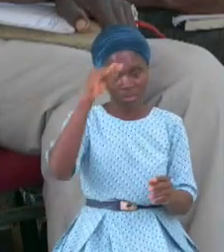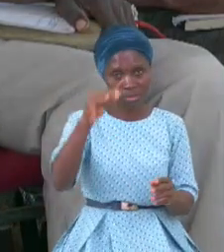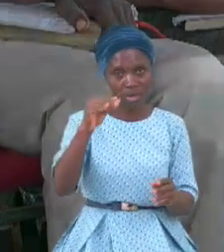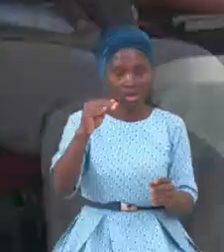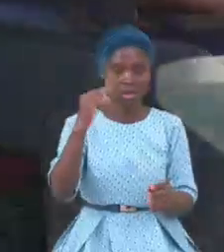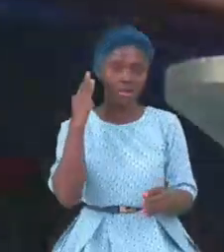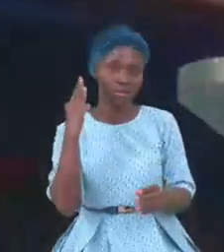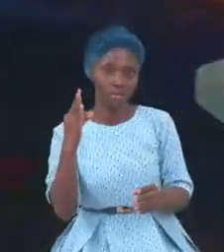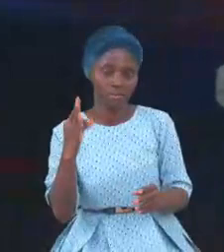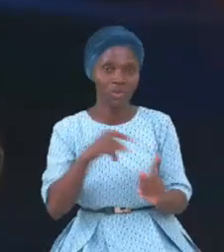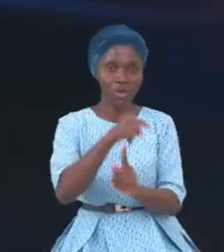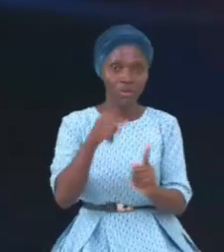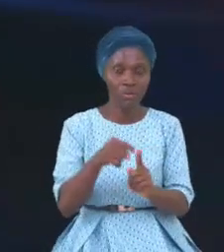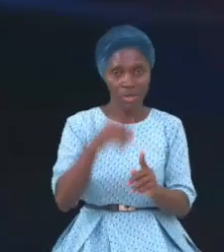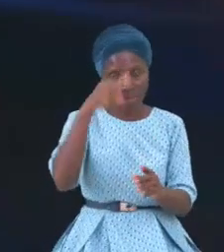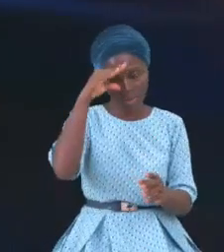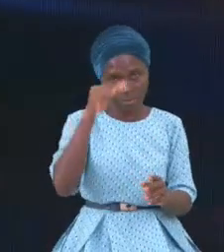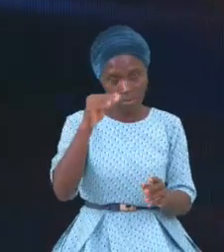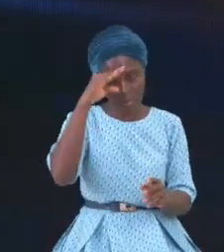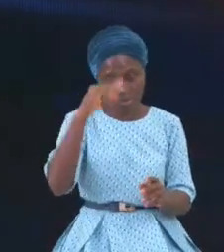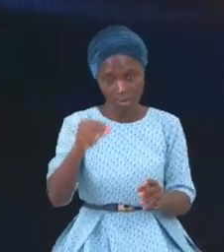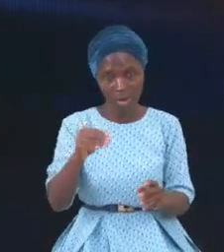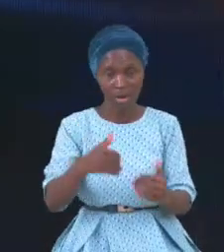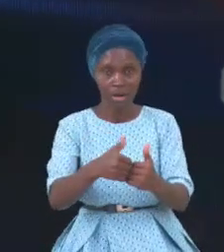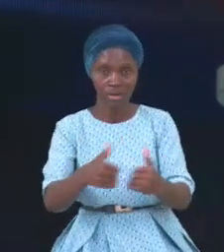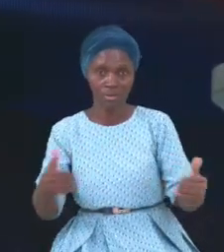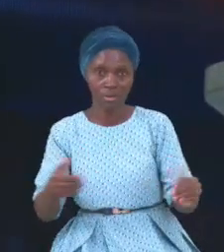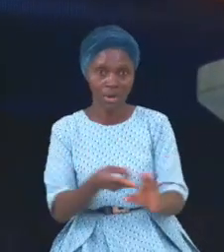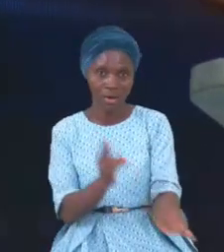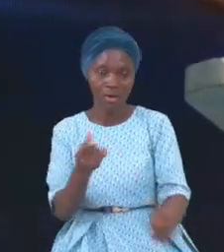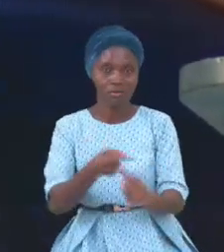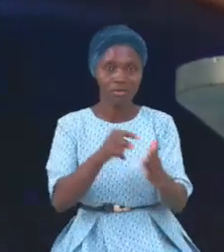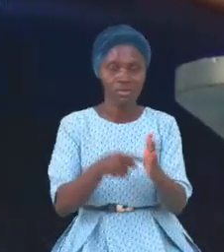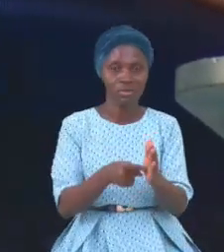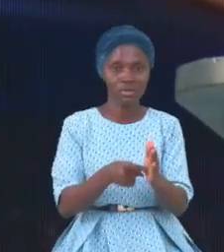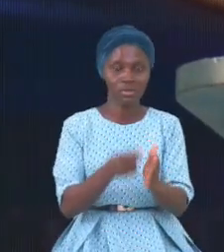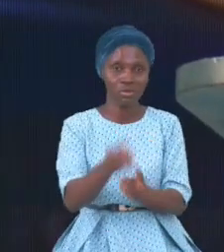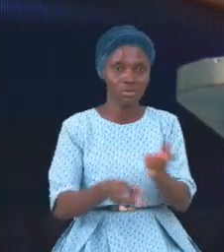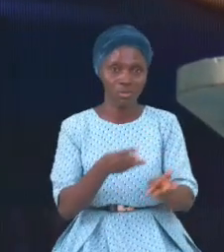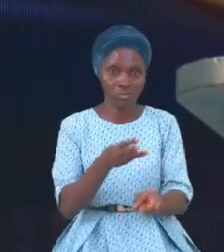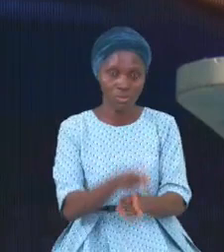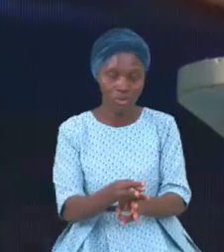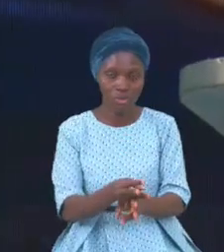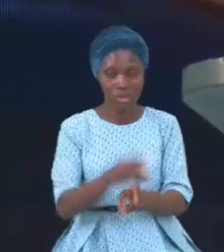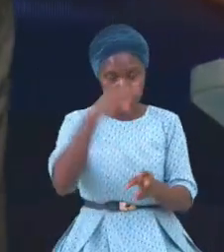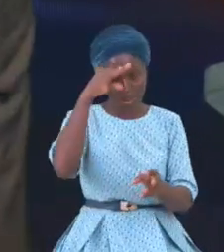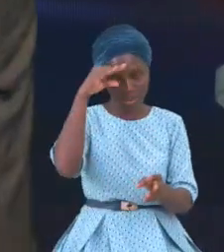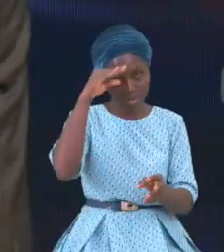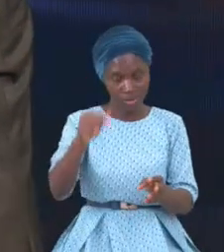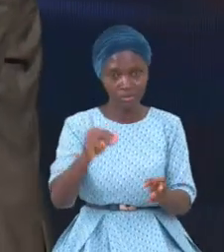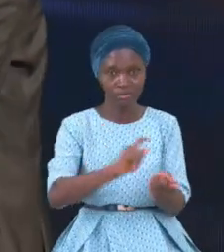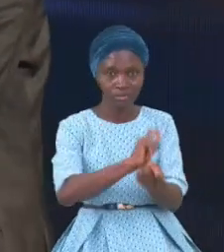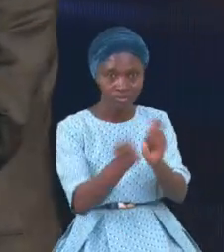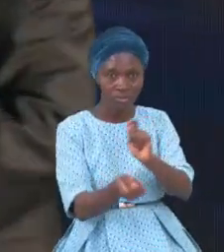when he departs from this world, he changes accommodation, he changes his residence. He's no